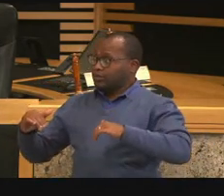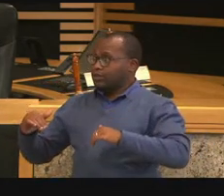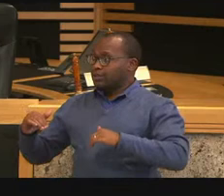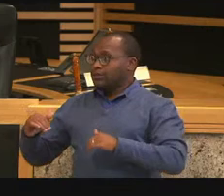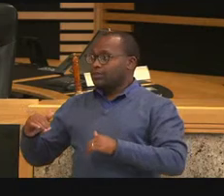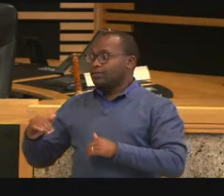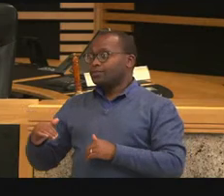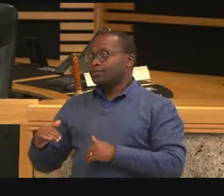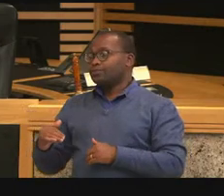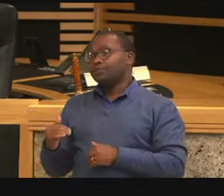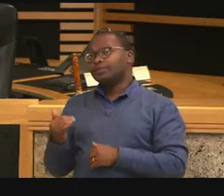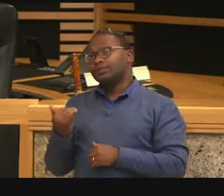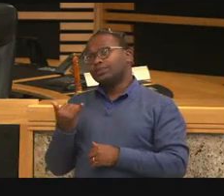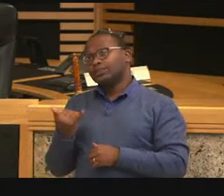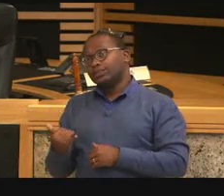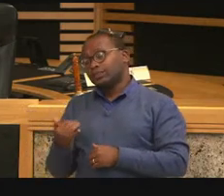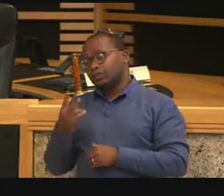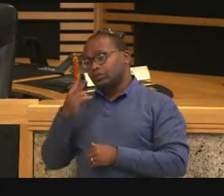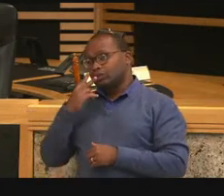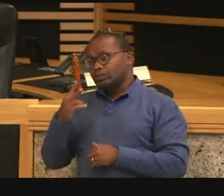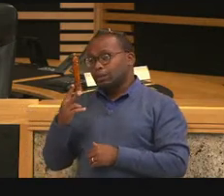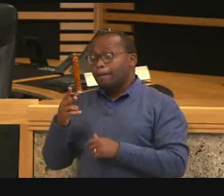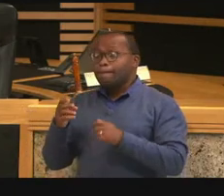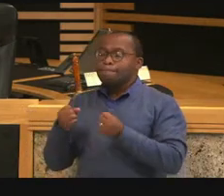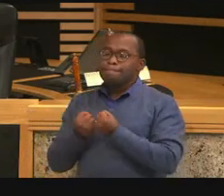many of what is called CMCs,